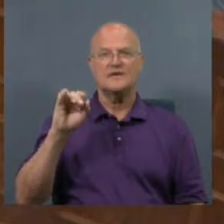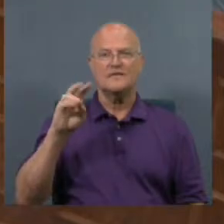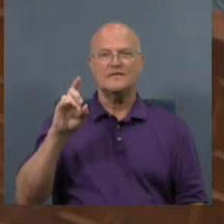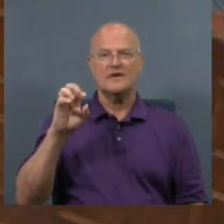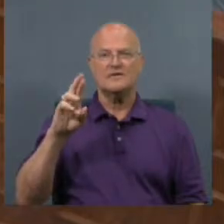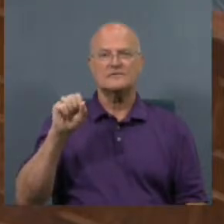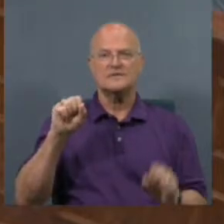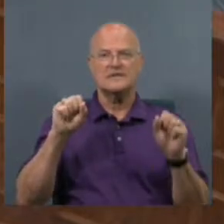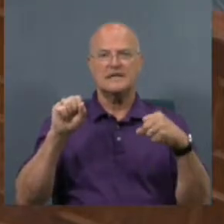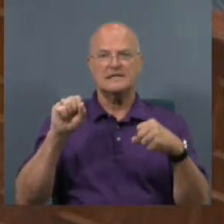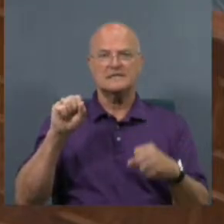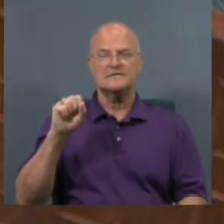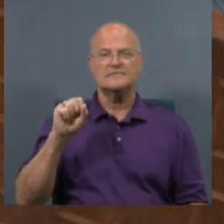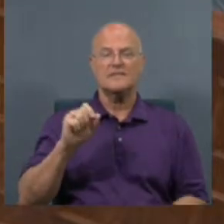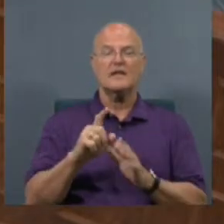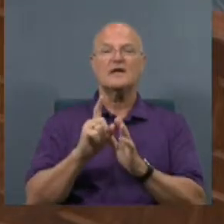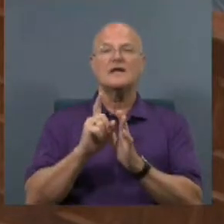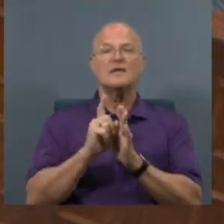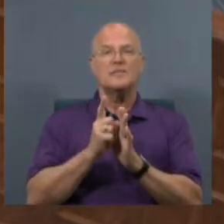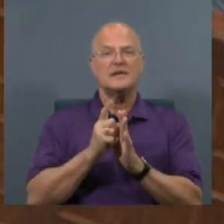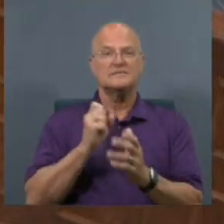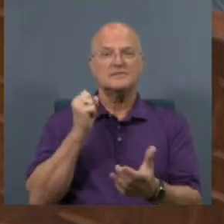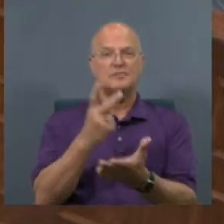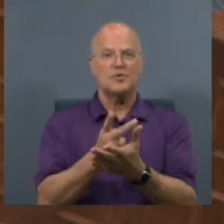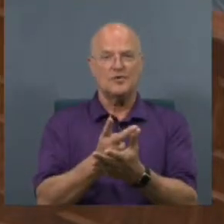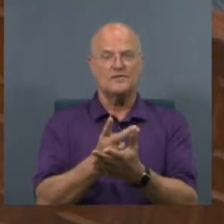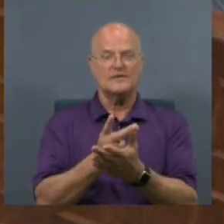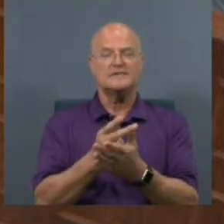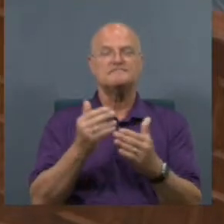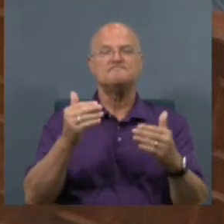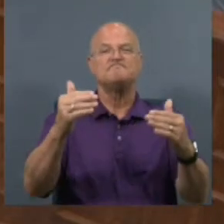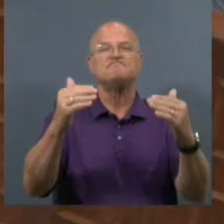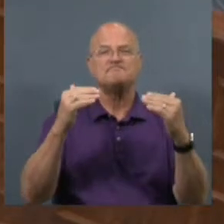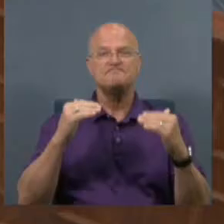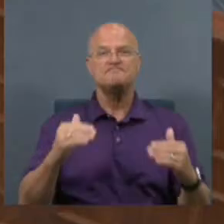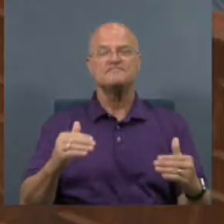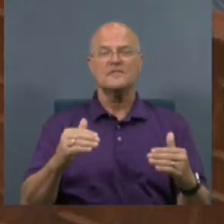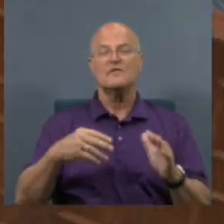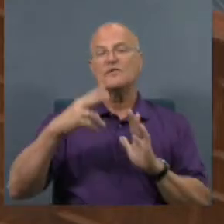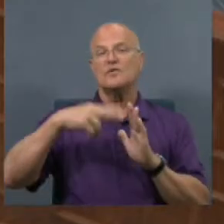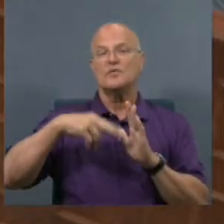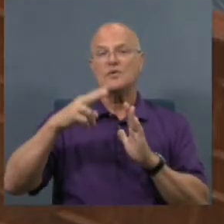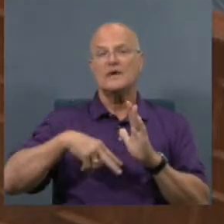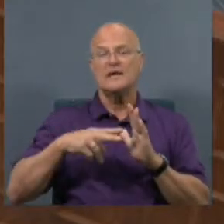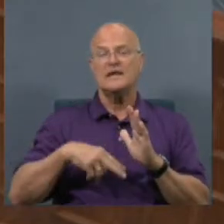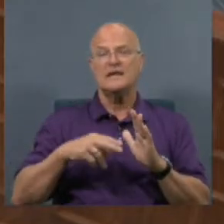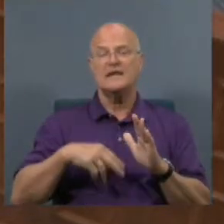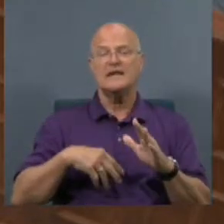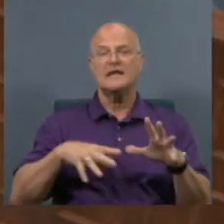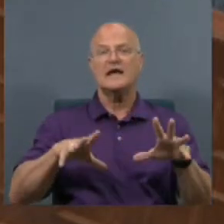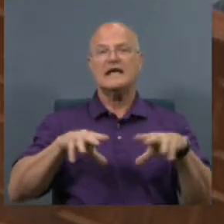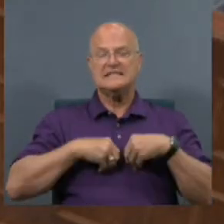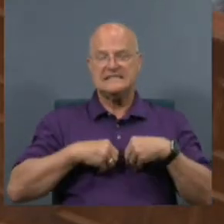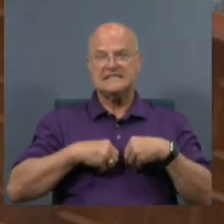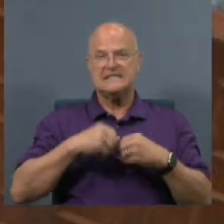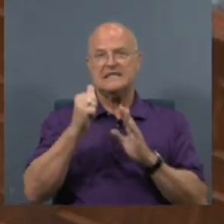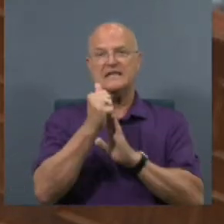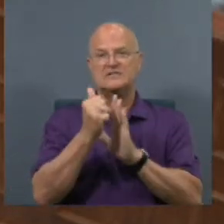Vickers? Yes. Minutes are approved. All right, moving right along for the reading of the consent agenda,